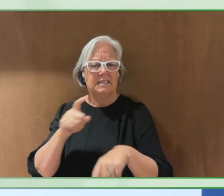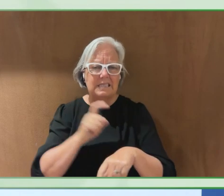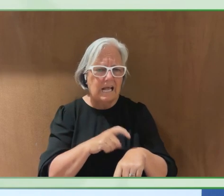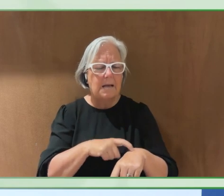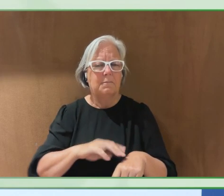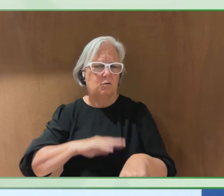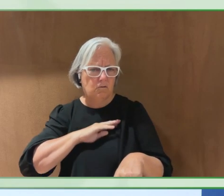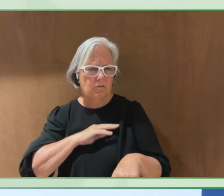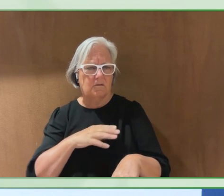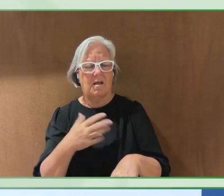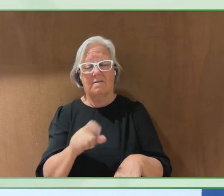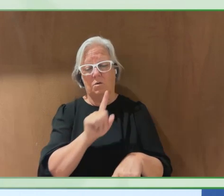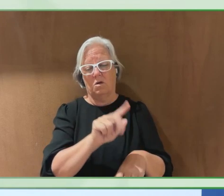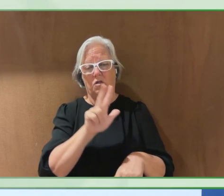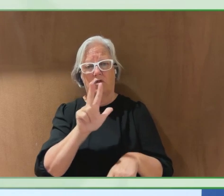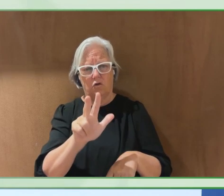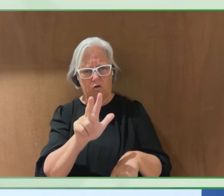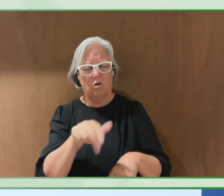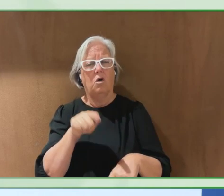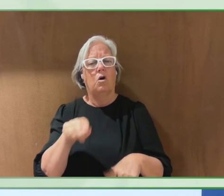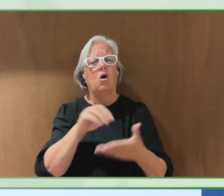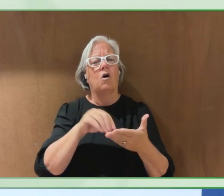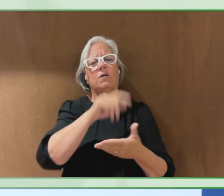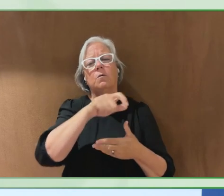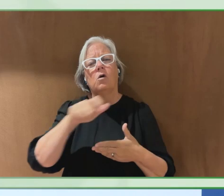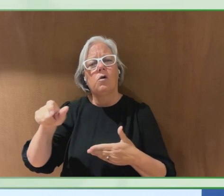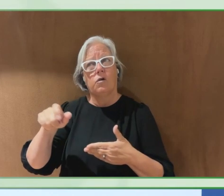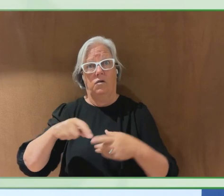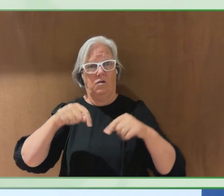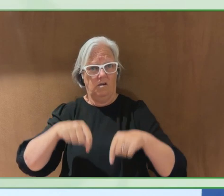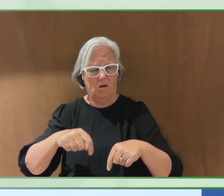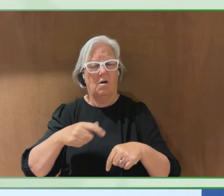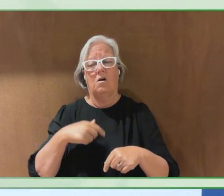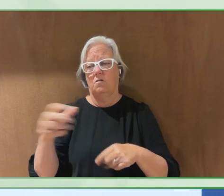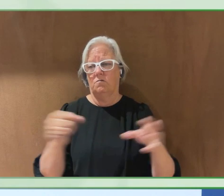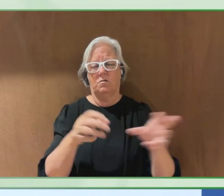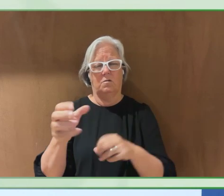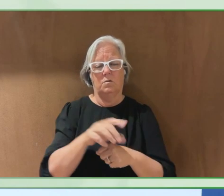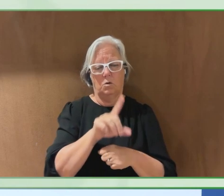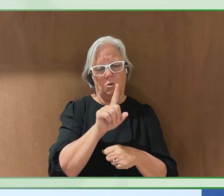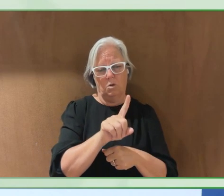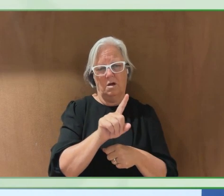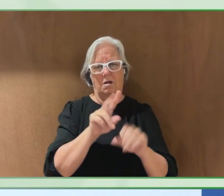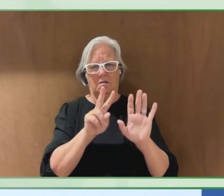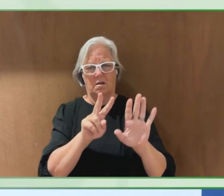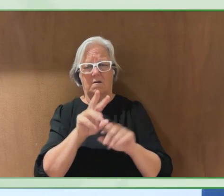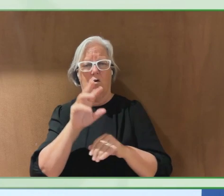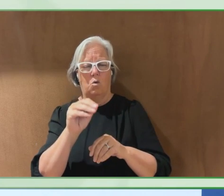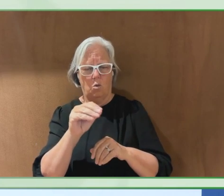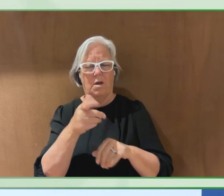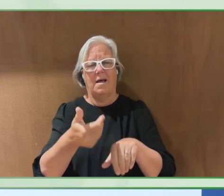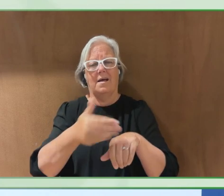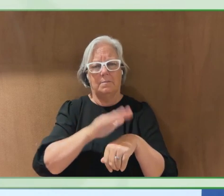offices across our country, and we employ 170 experts,